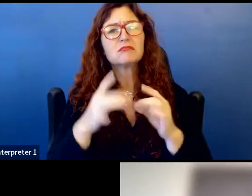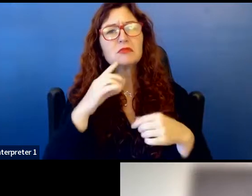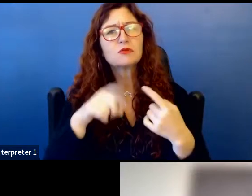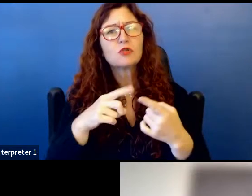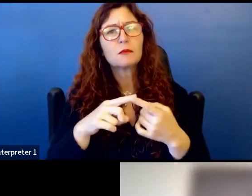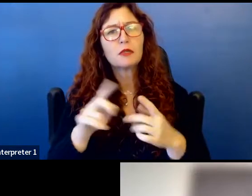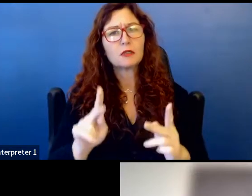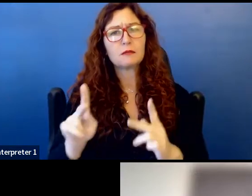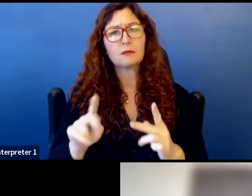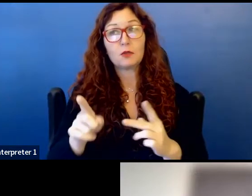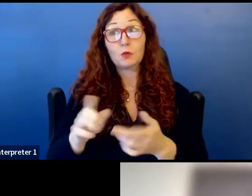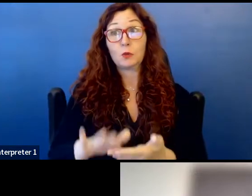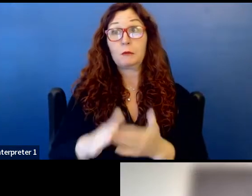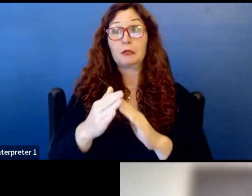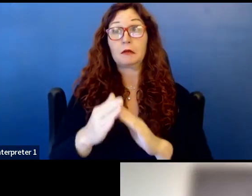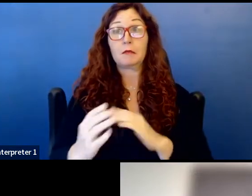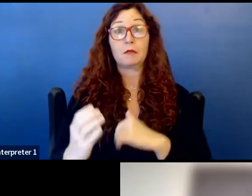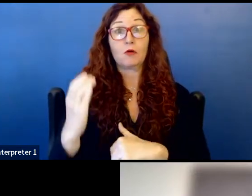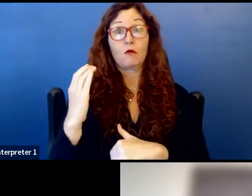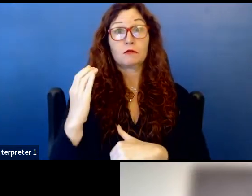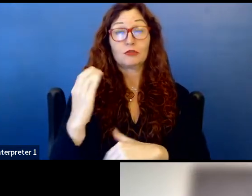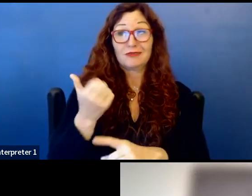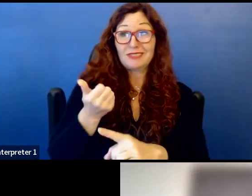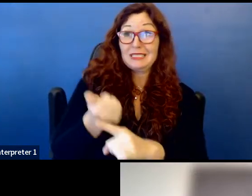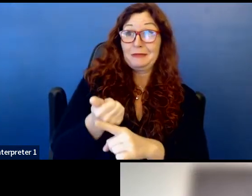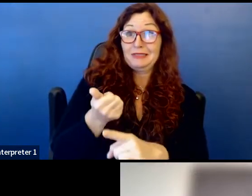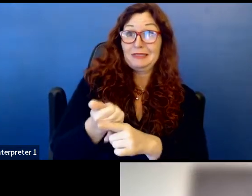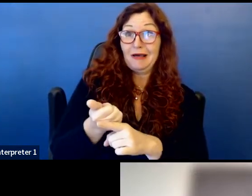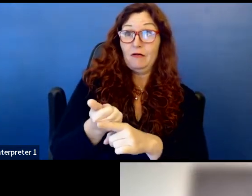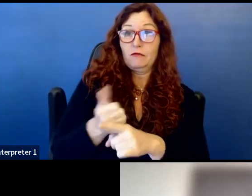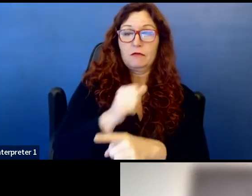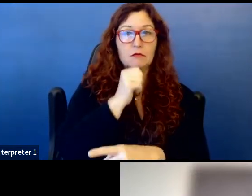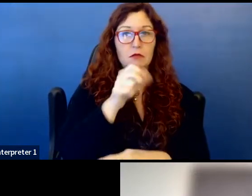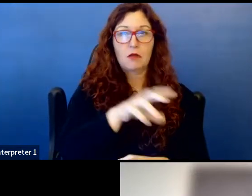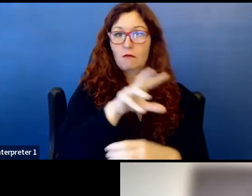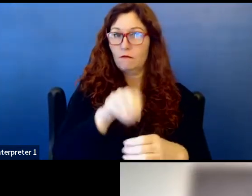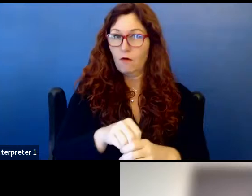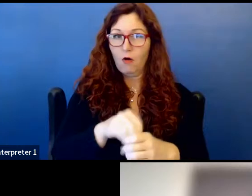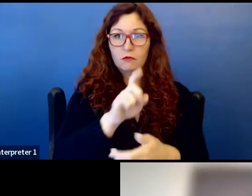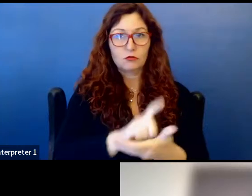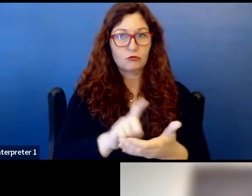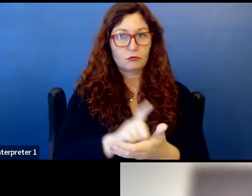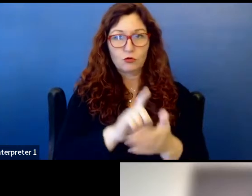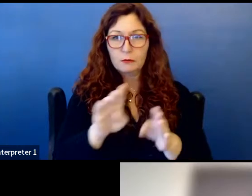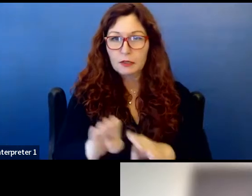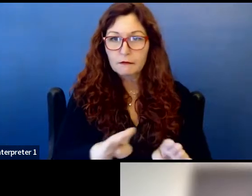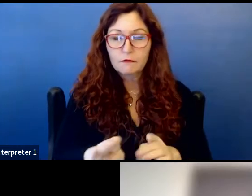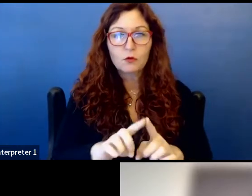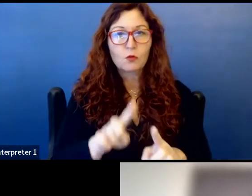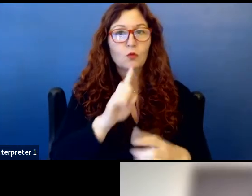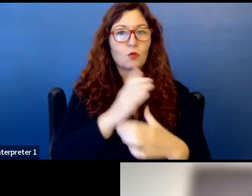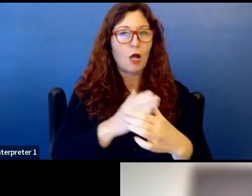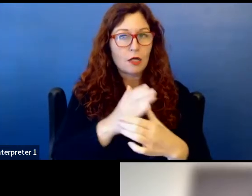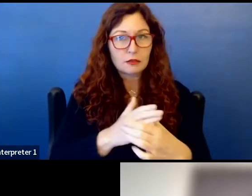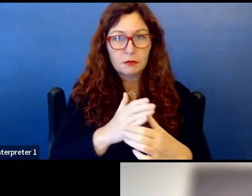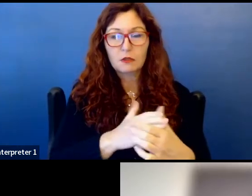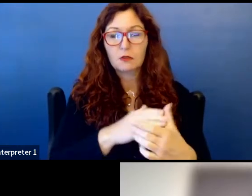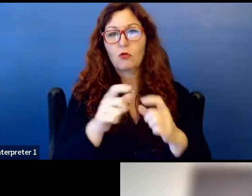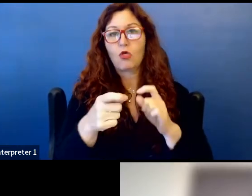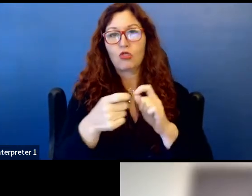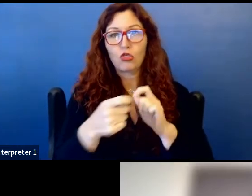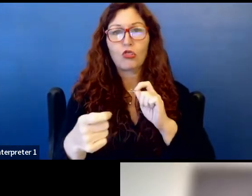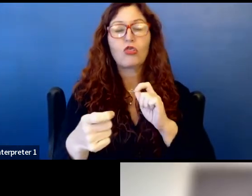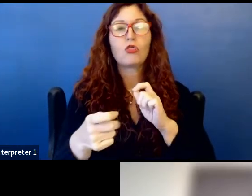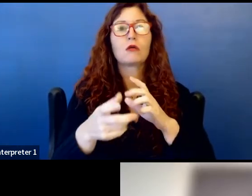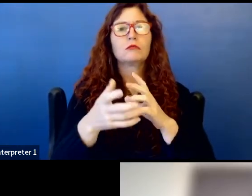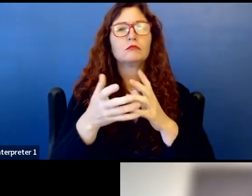hold these rules to not engage in discriminatory behavior harassment or retaliation and i was wondering